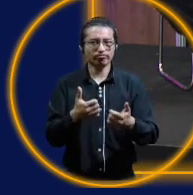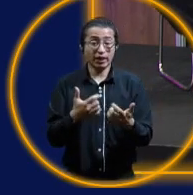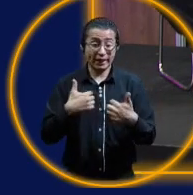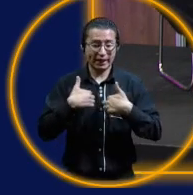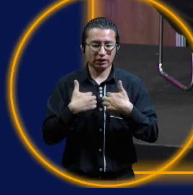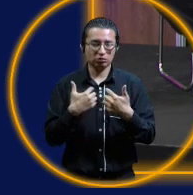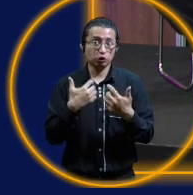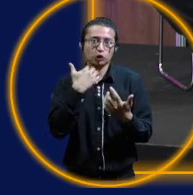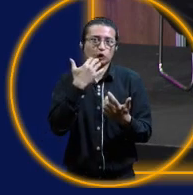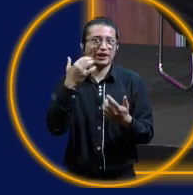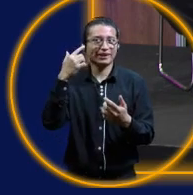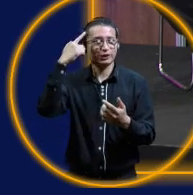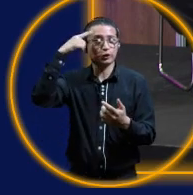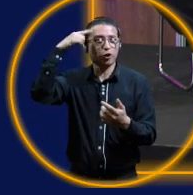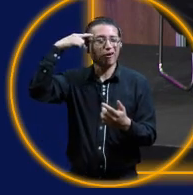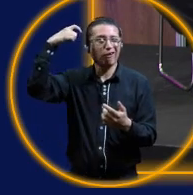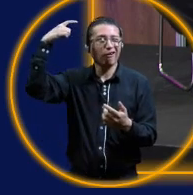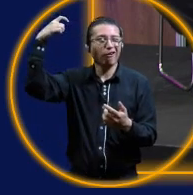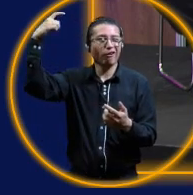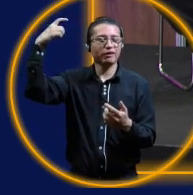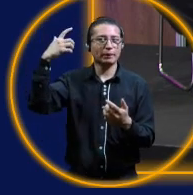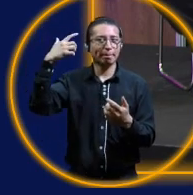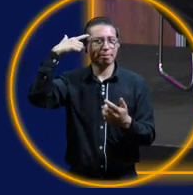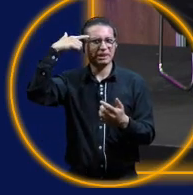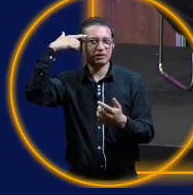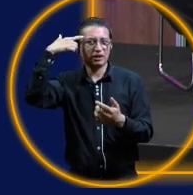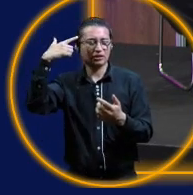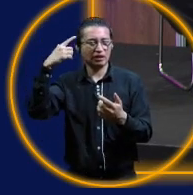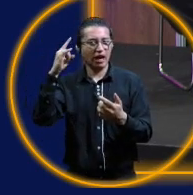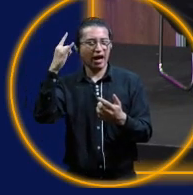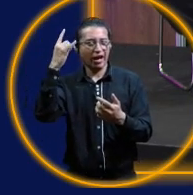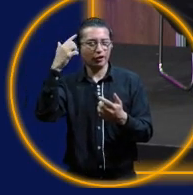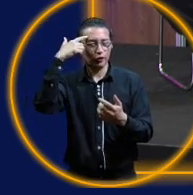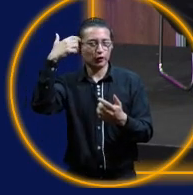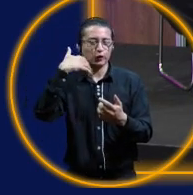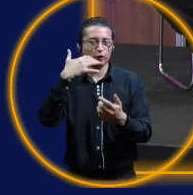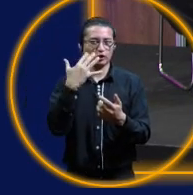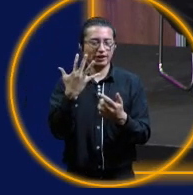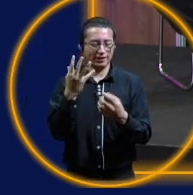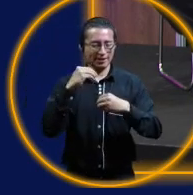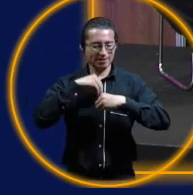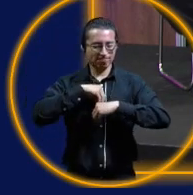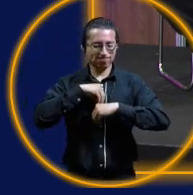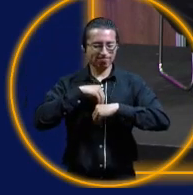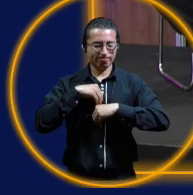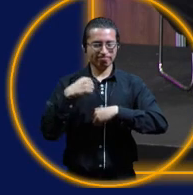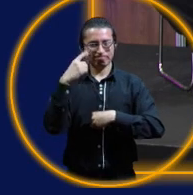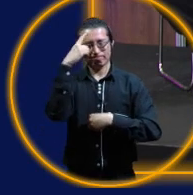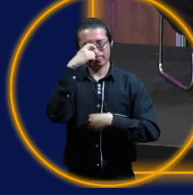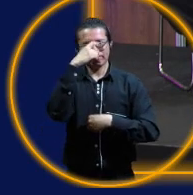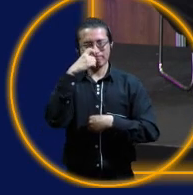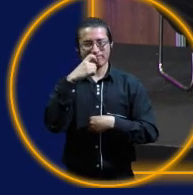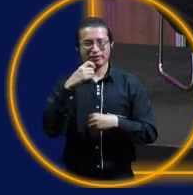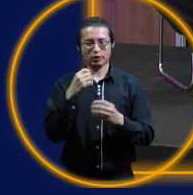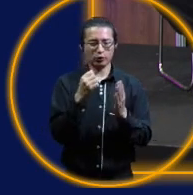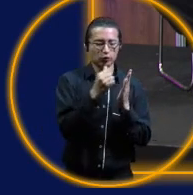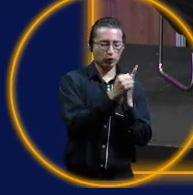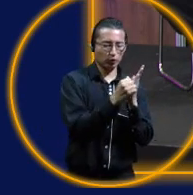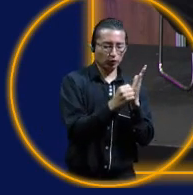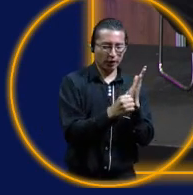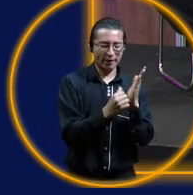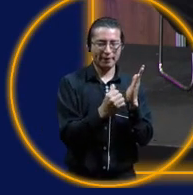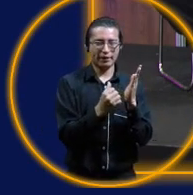that there's also something that plays a part in it as well, which is your platform. Your main platform is